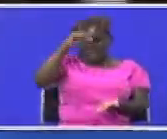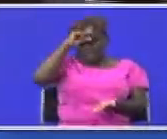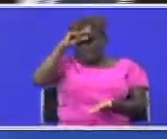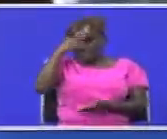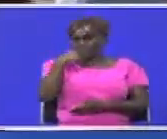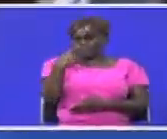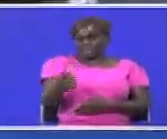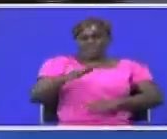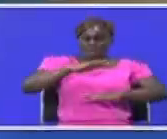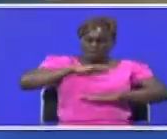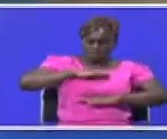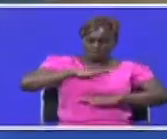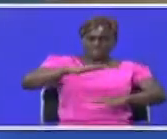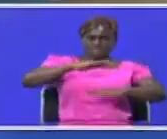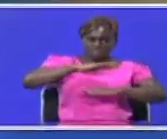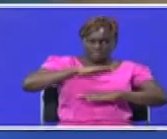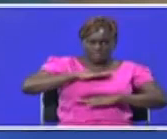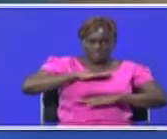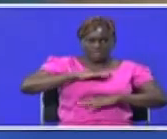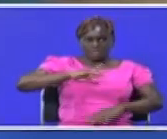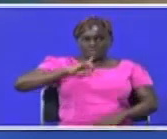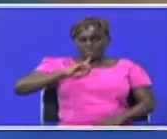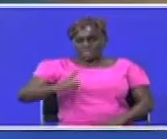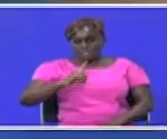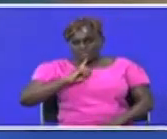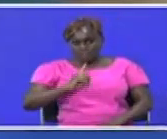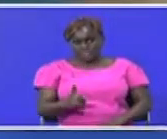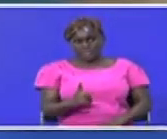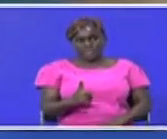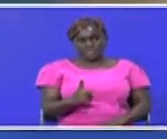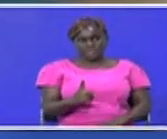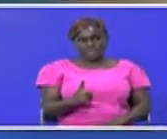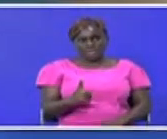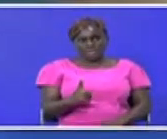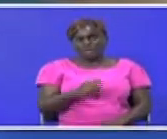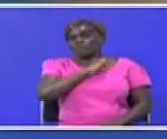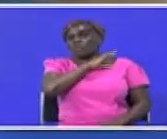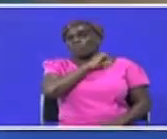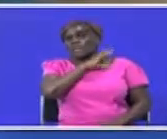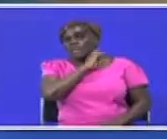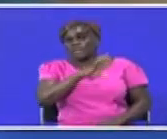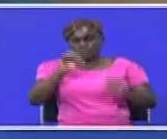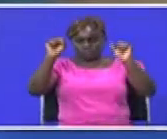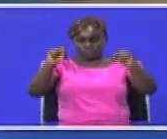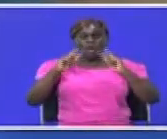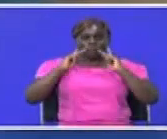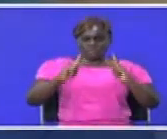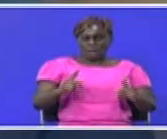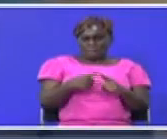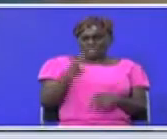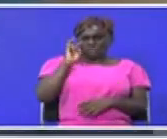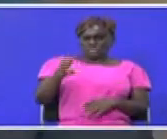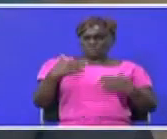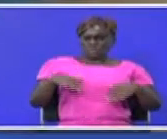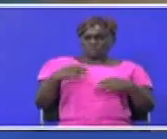says enough is enough. Peaceful and armed picketing demonstrate. But when you see